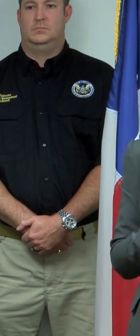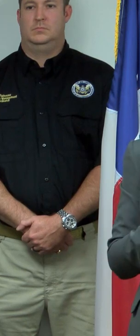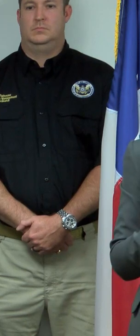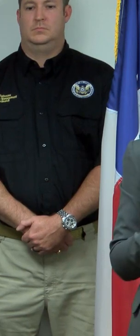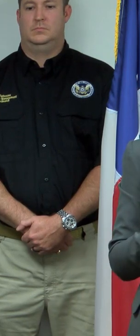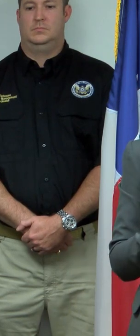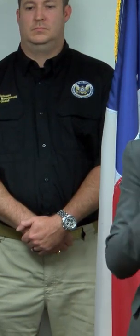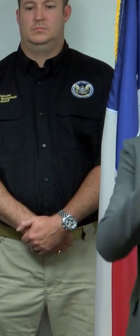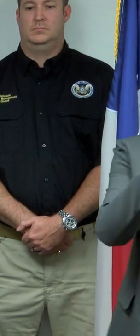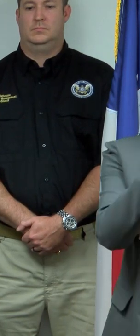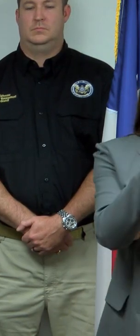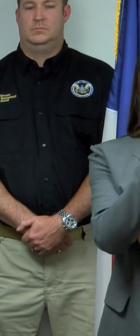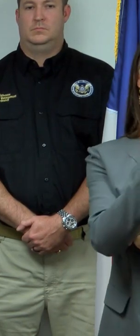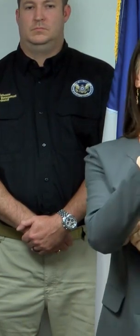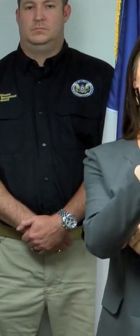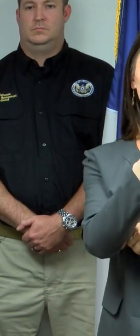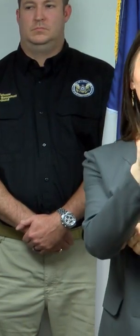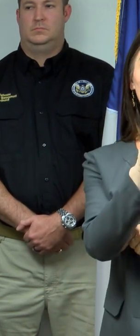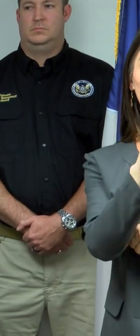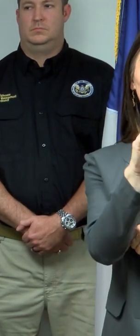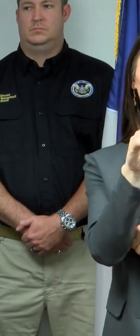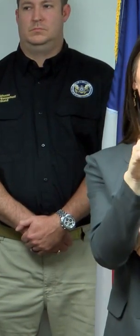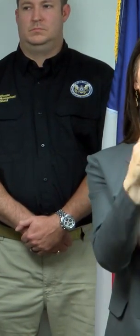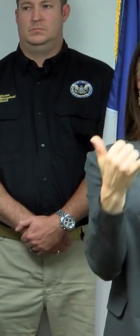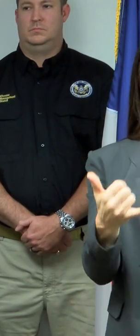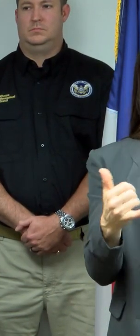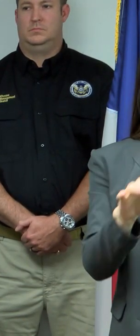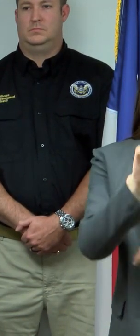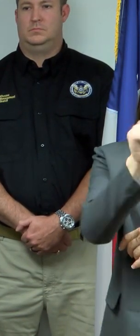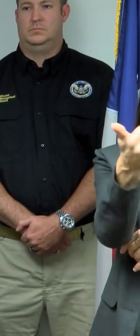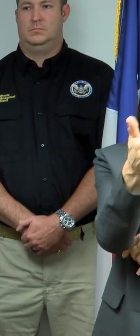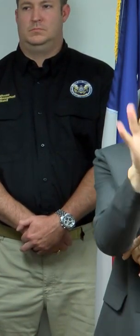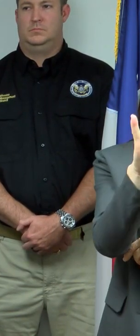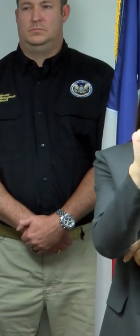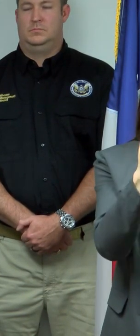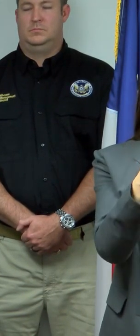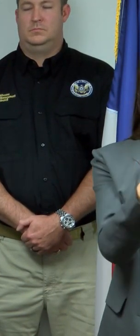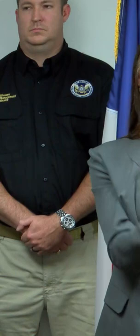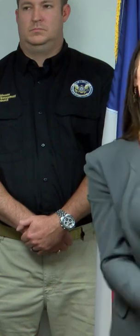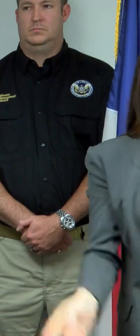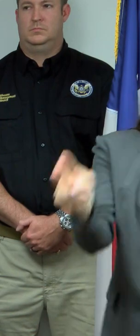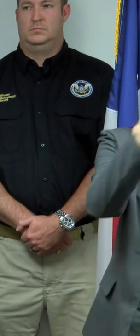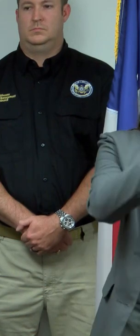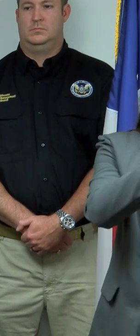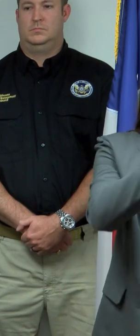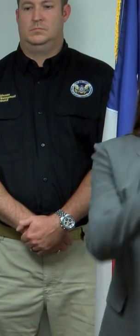And the San Bernard, according to the latest forecast, was about a 10-foot rise over what we were seeing this morning.